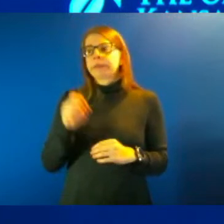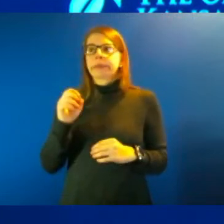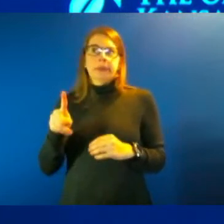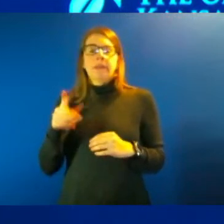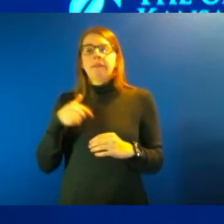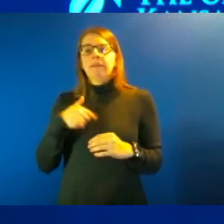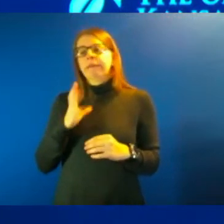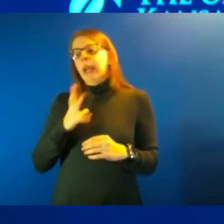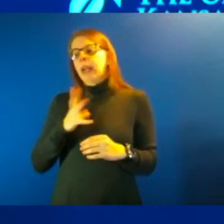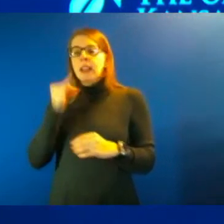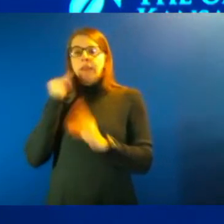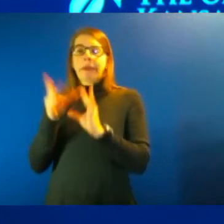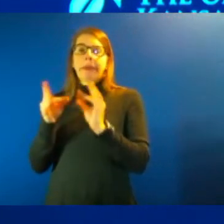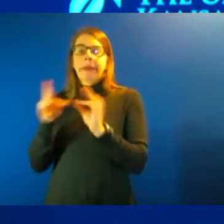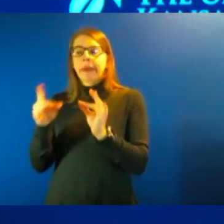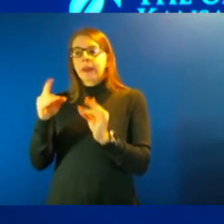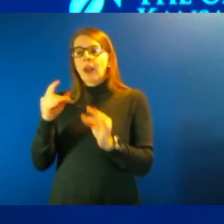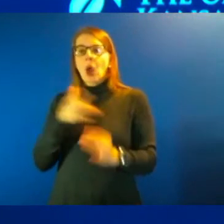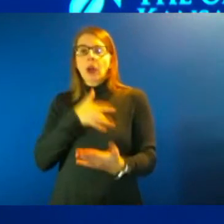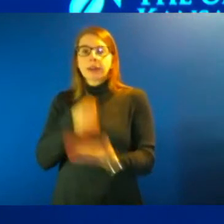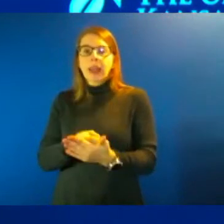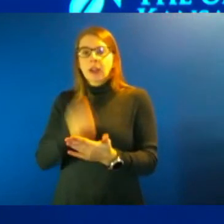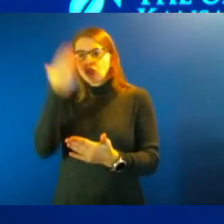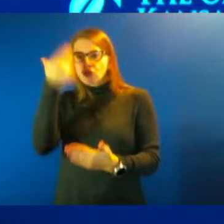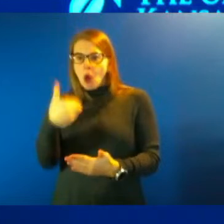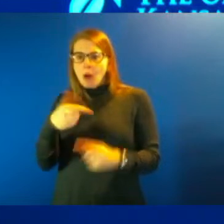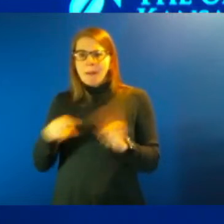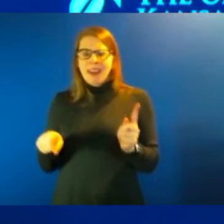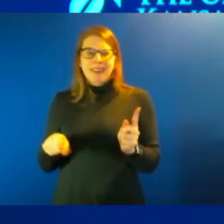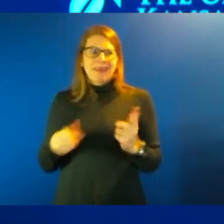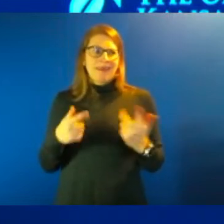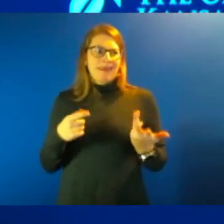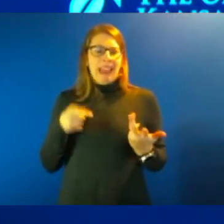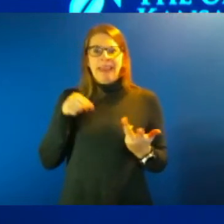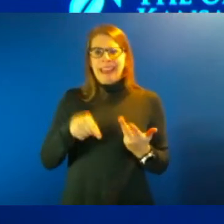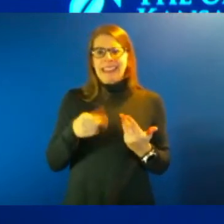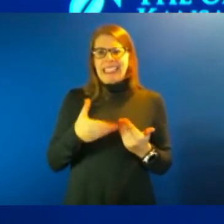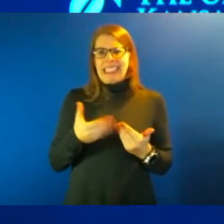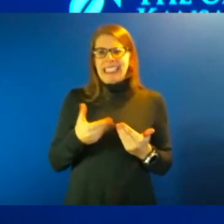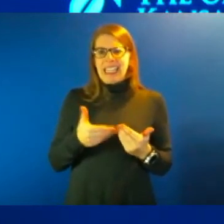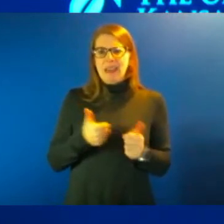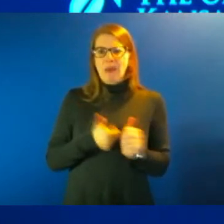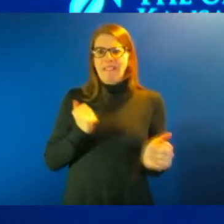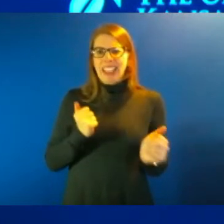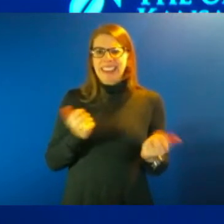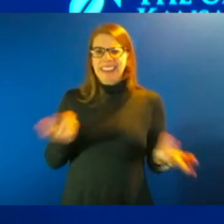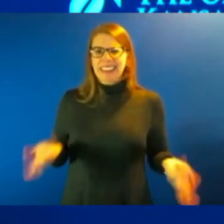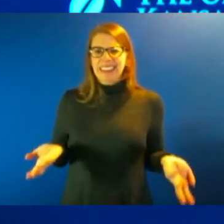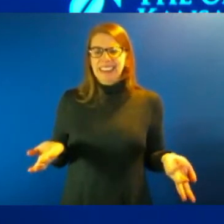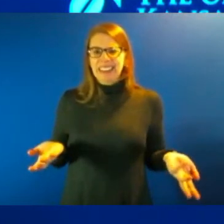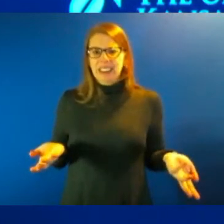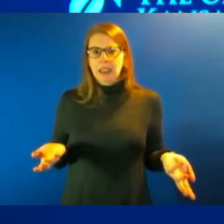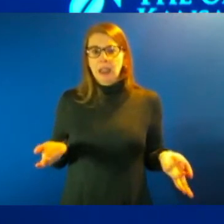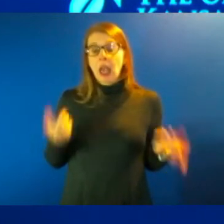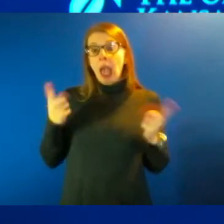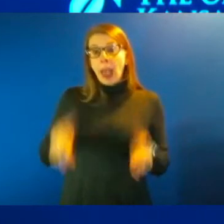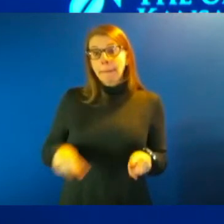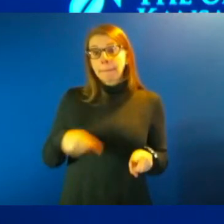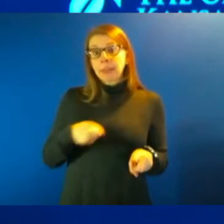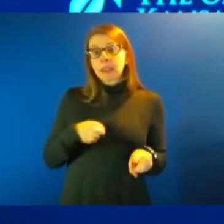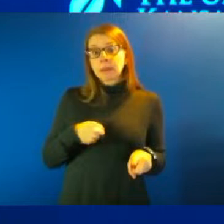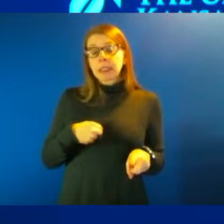stroke or whatever, but this is just so easily preventable. Mm-hmm. And people say, well, it won't happen to me. Yeah,